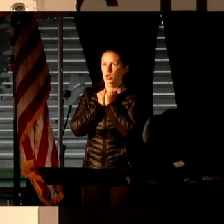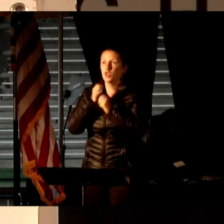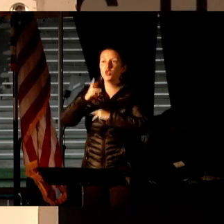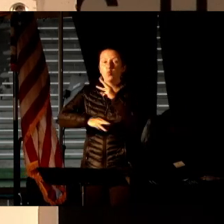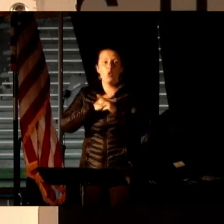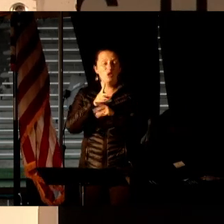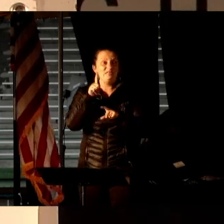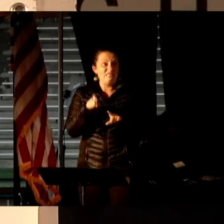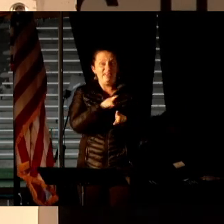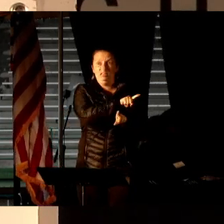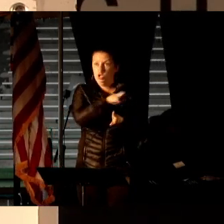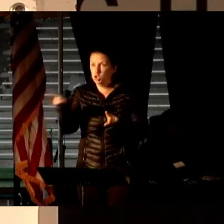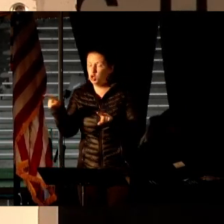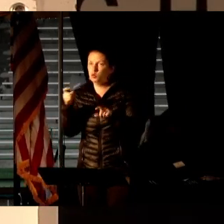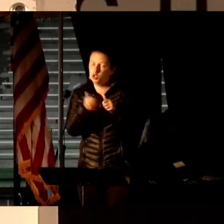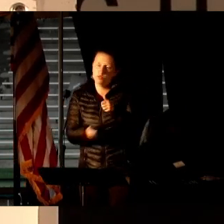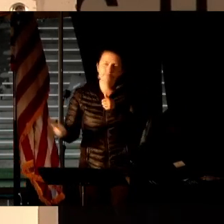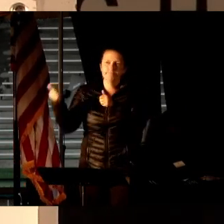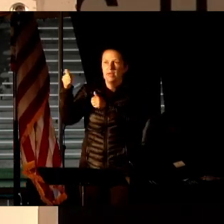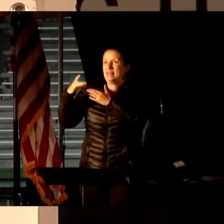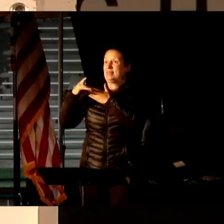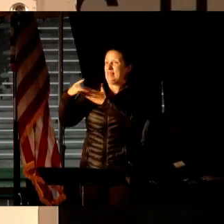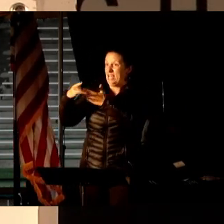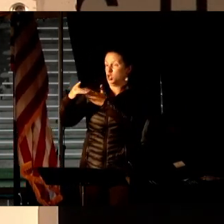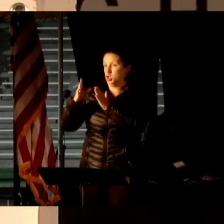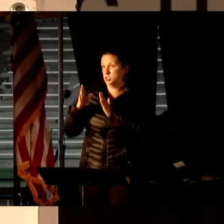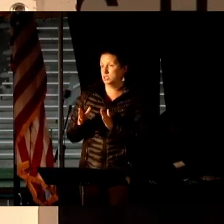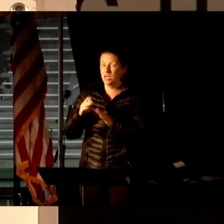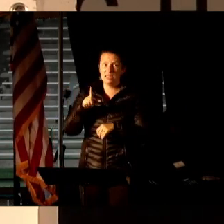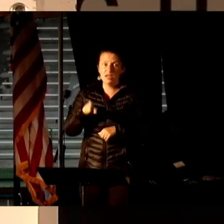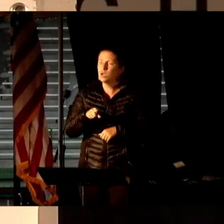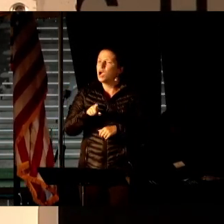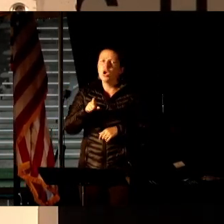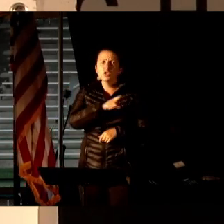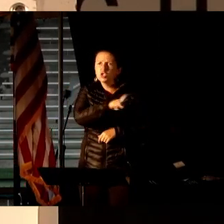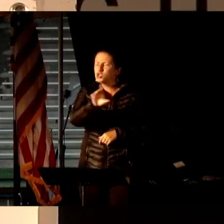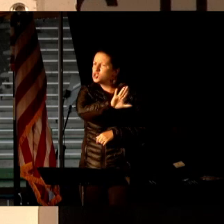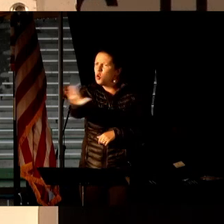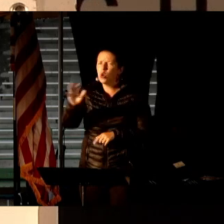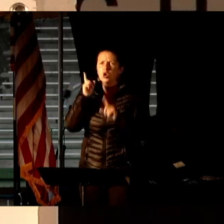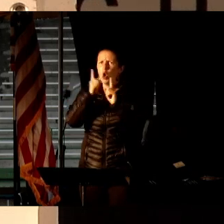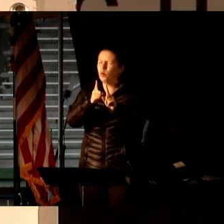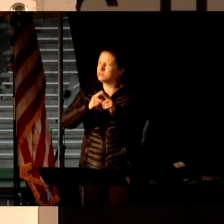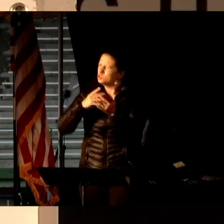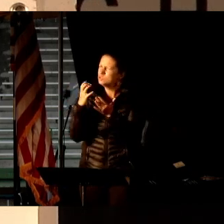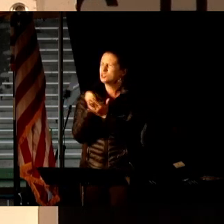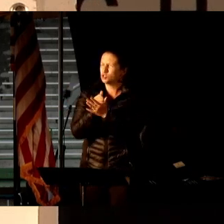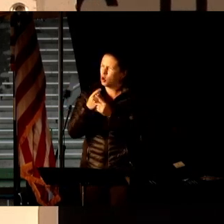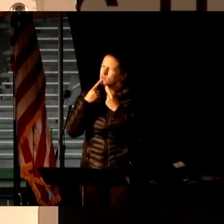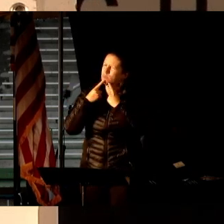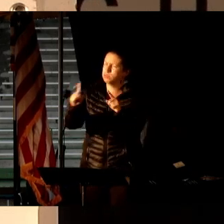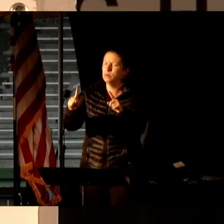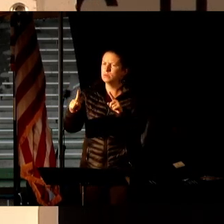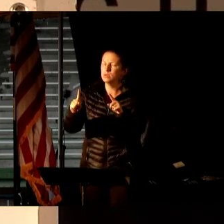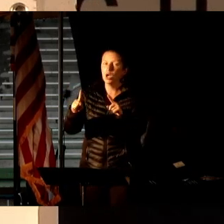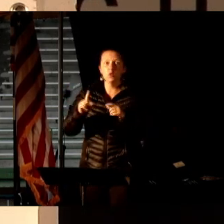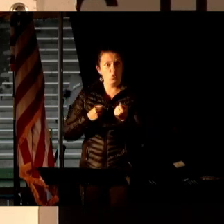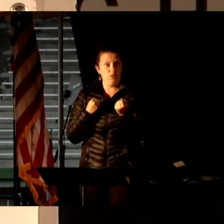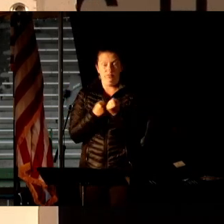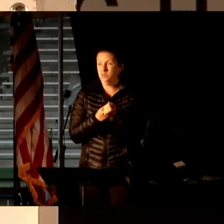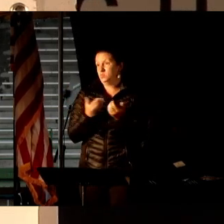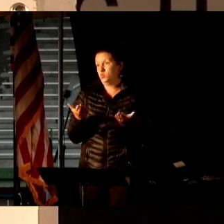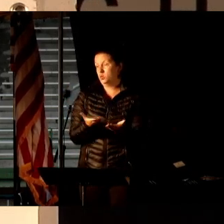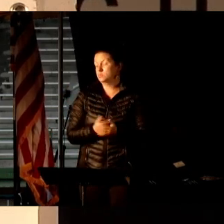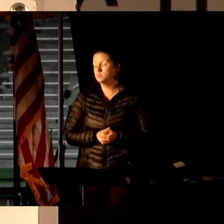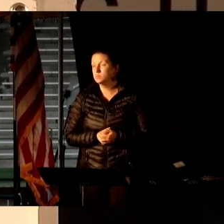positions, and that you belong wherever you want to be. You are part of this family for life, and we have your back. Henrietta Lacks